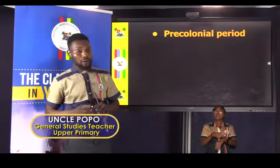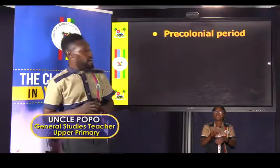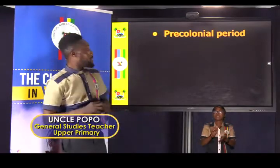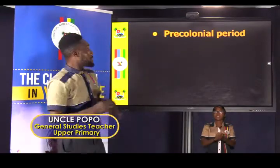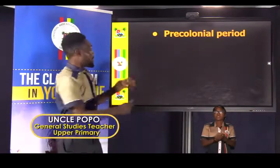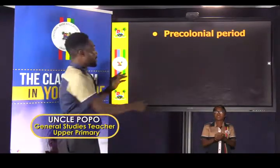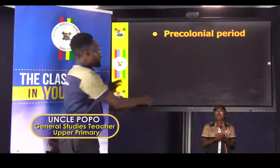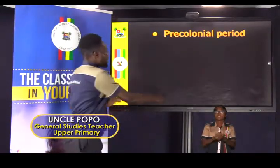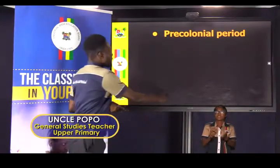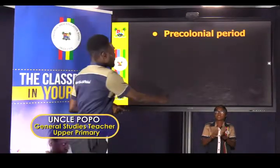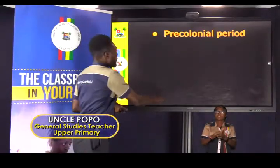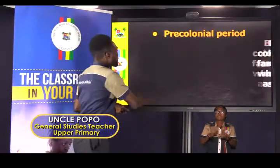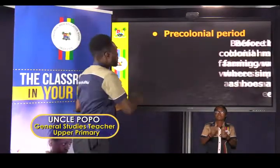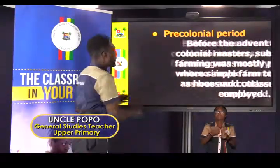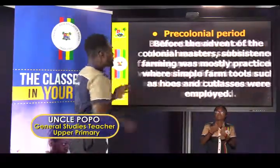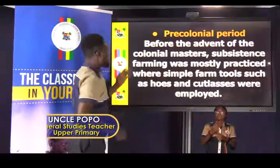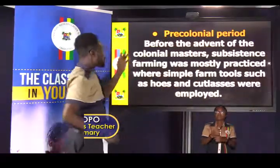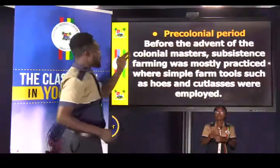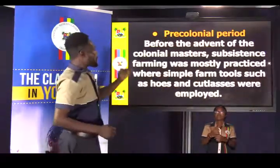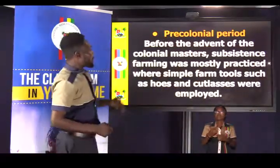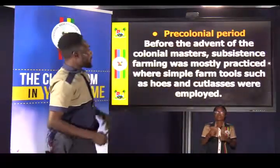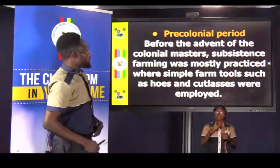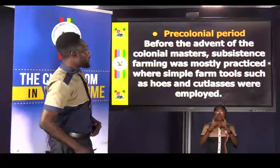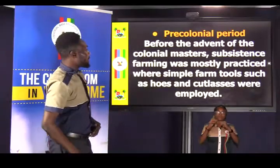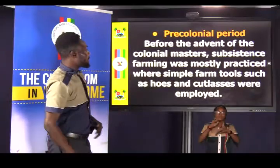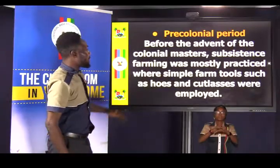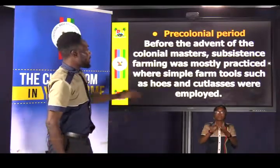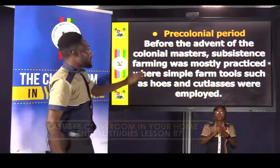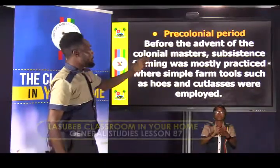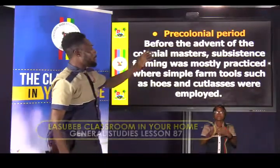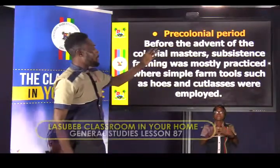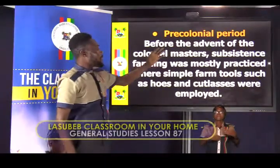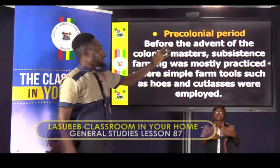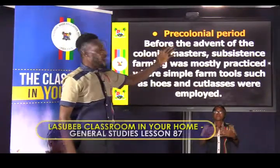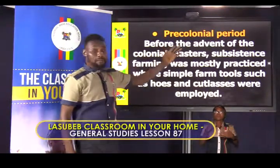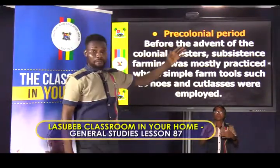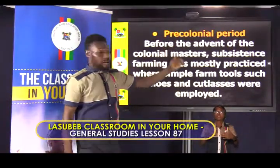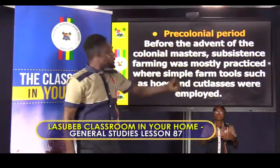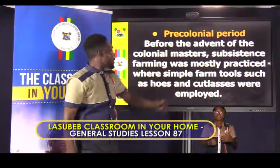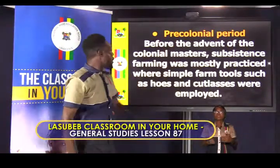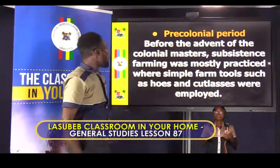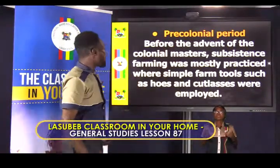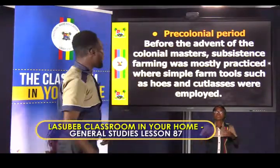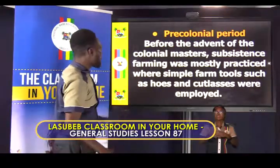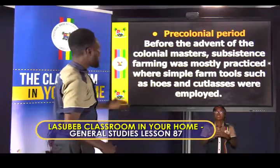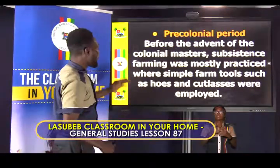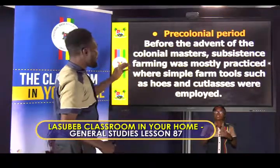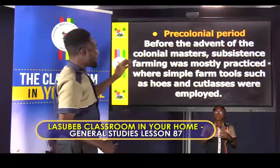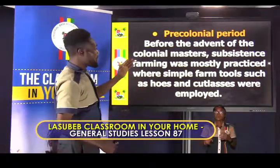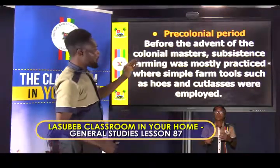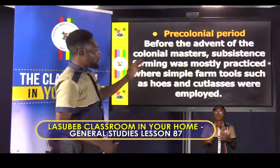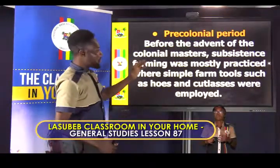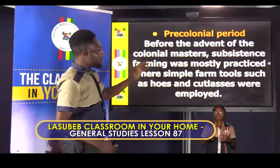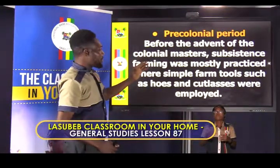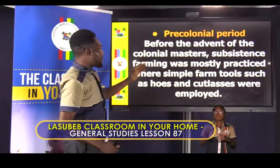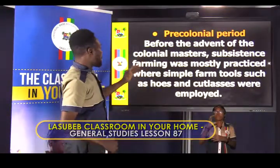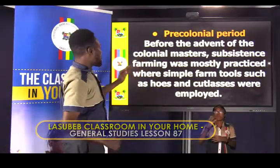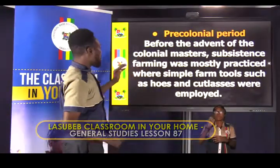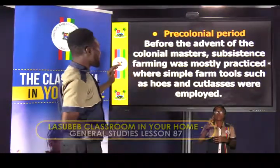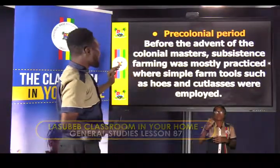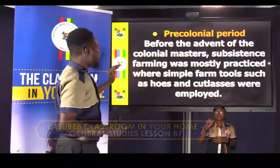Pre-colonial period. That's the first one. So let's talk about that. Before the advent of the colonial